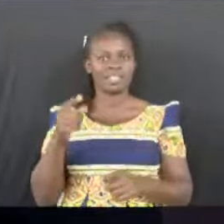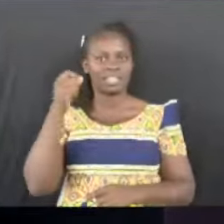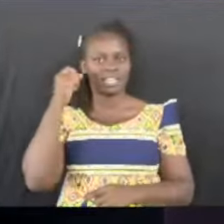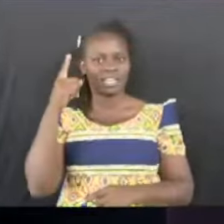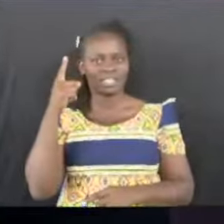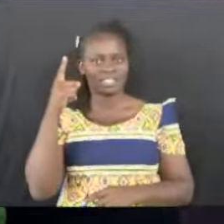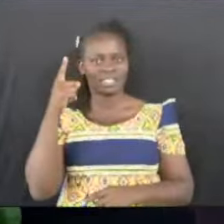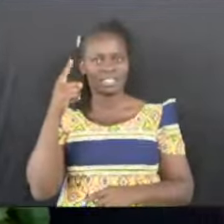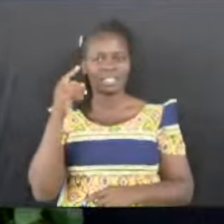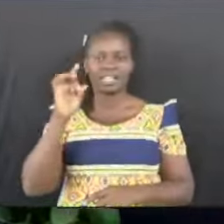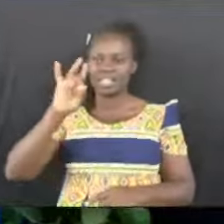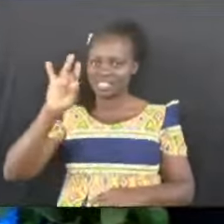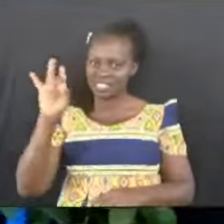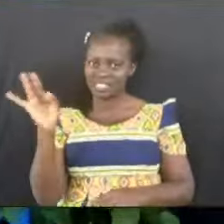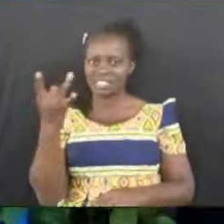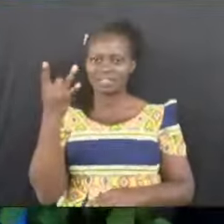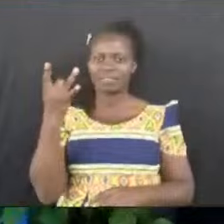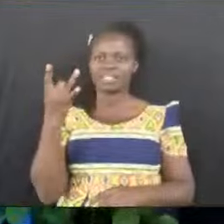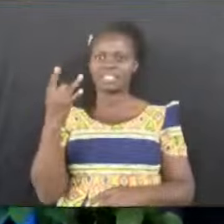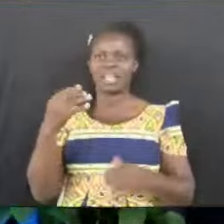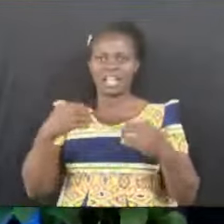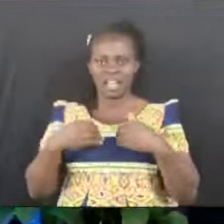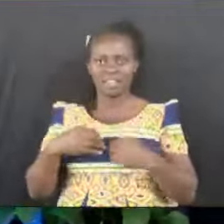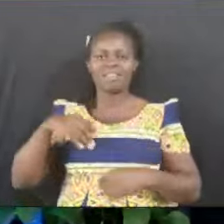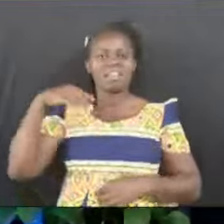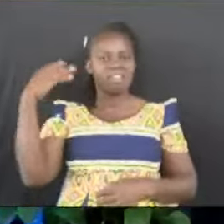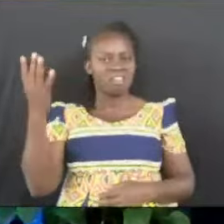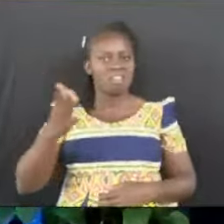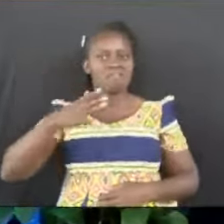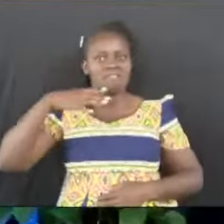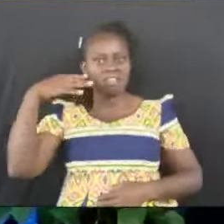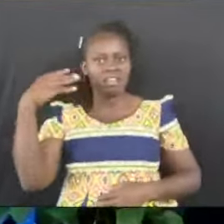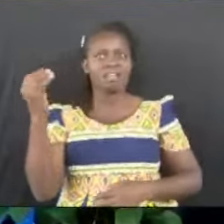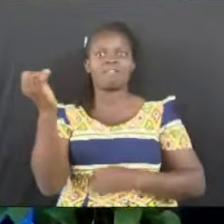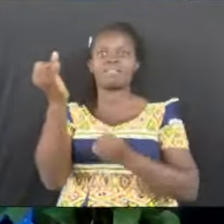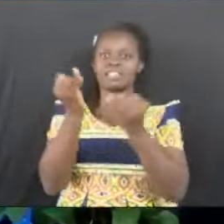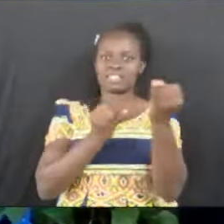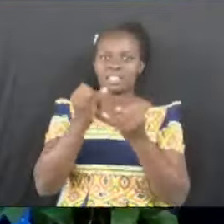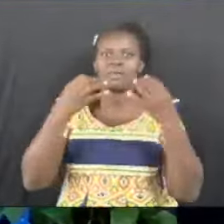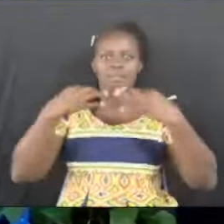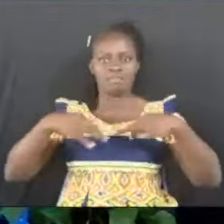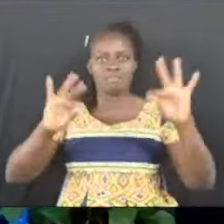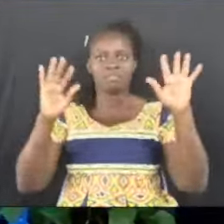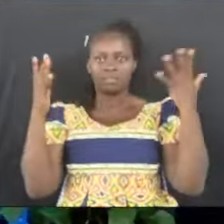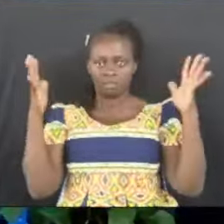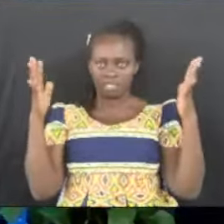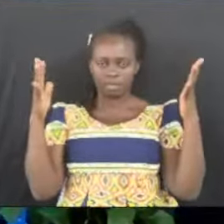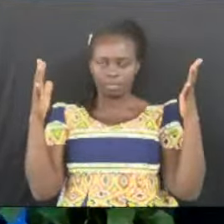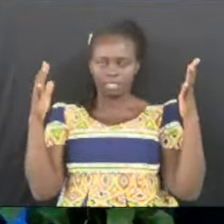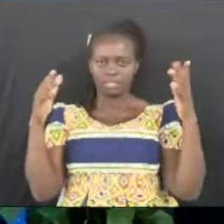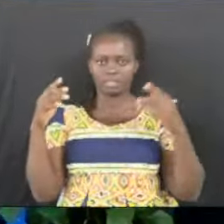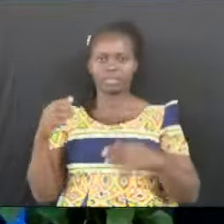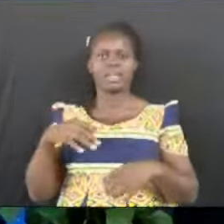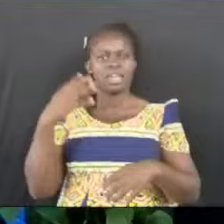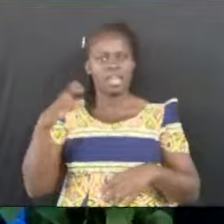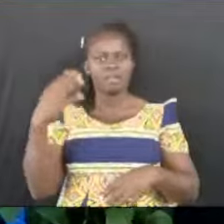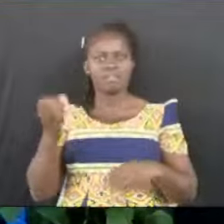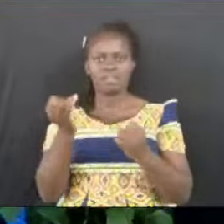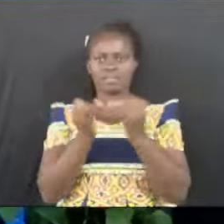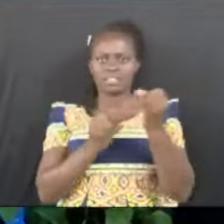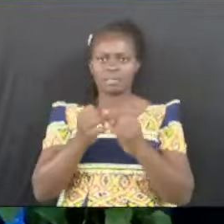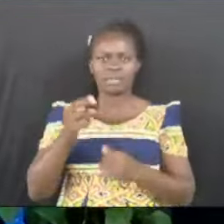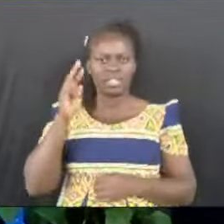That's the gift from God. Every Sabbath, we are to remember God is the one who free